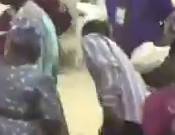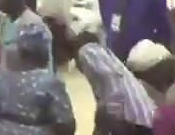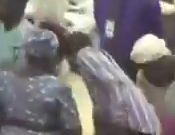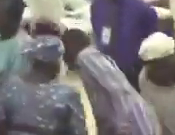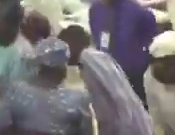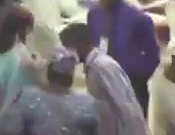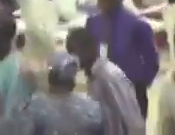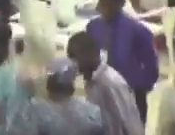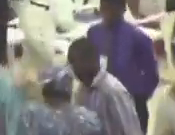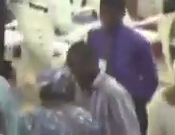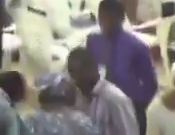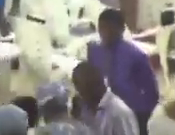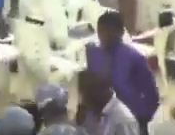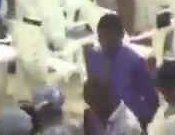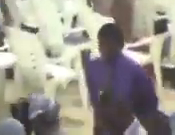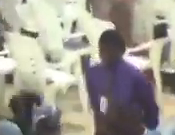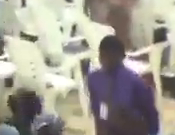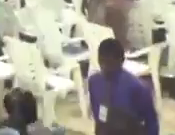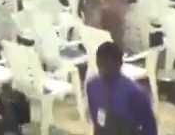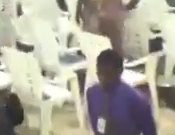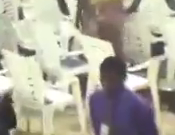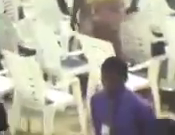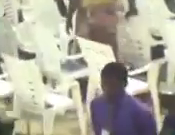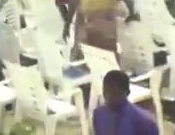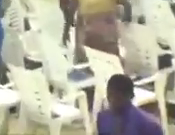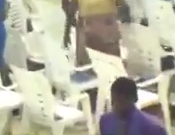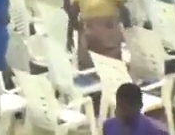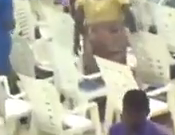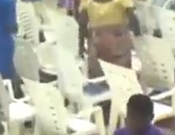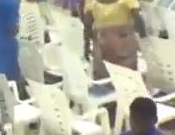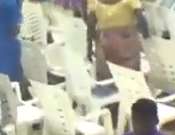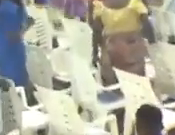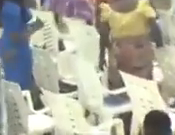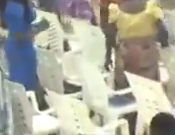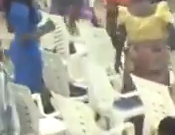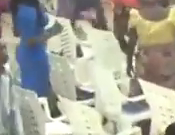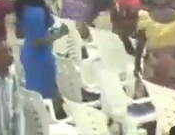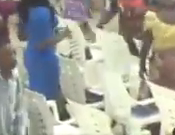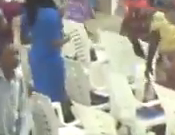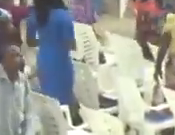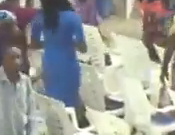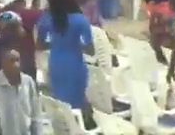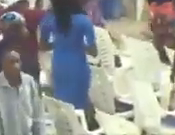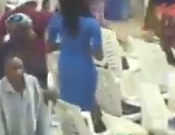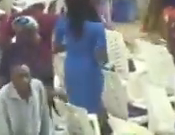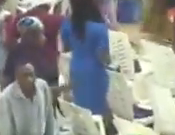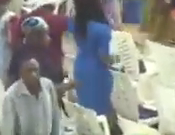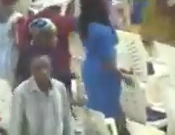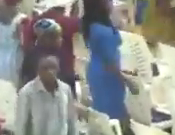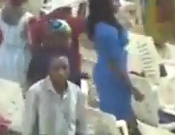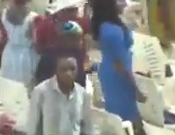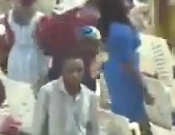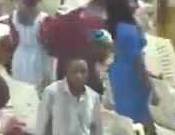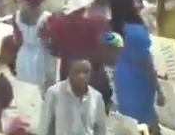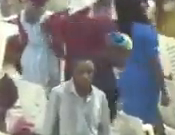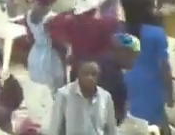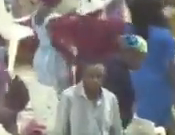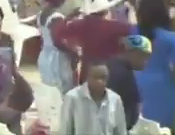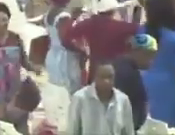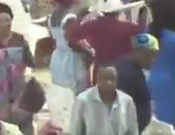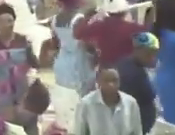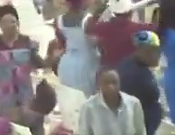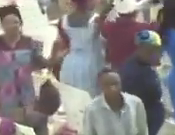all. What the Lord has done for me, I cannot tell it all.